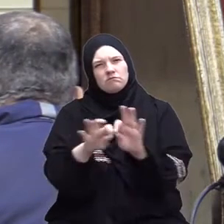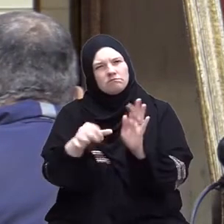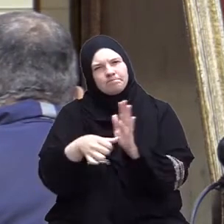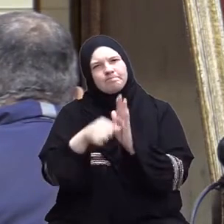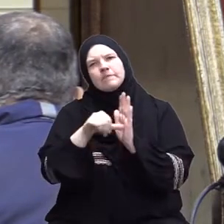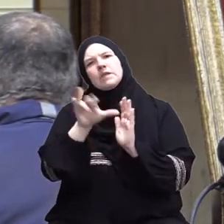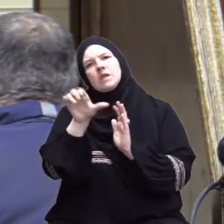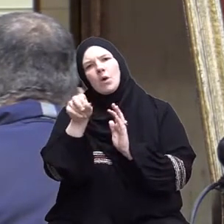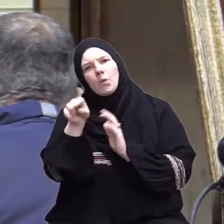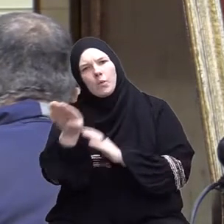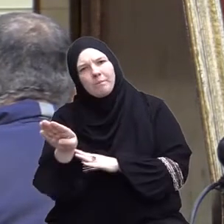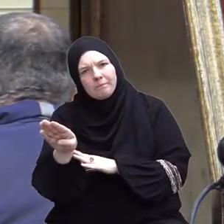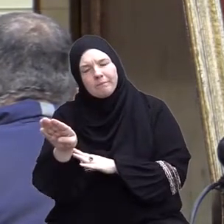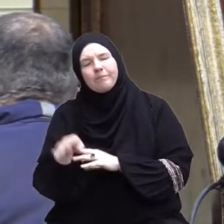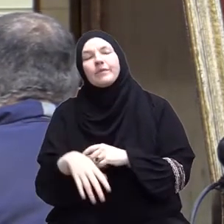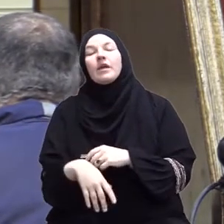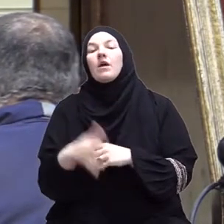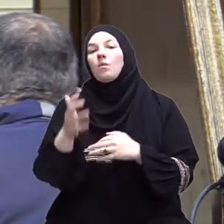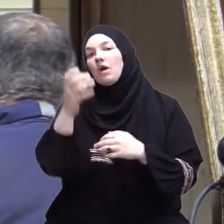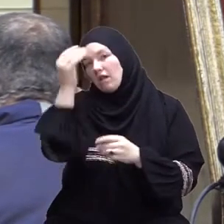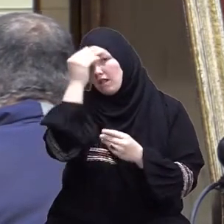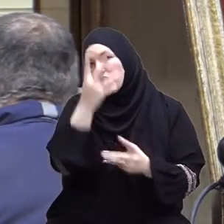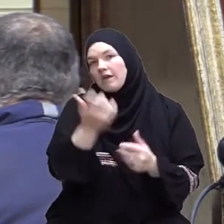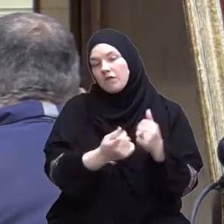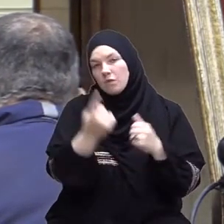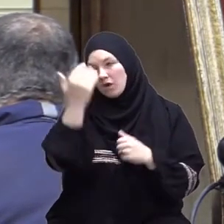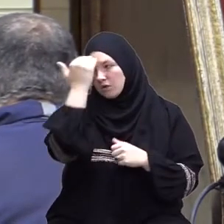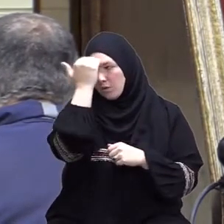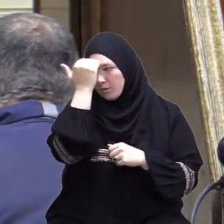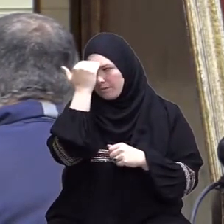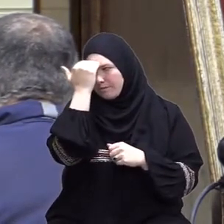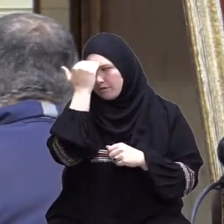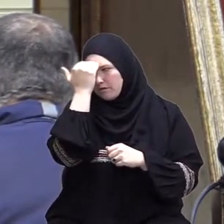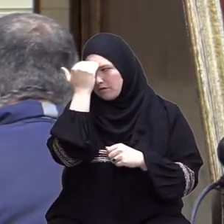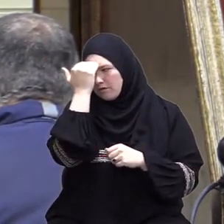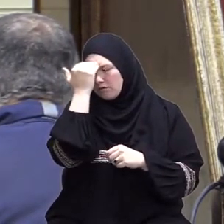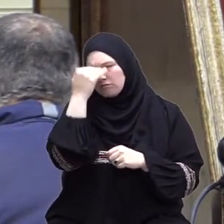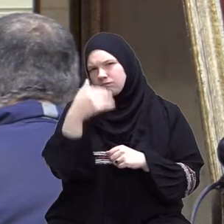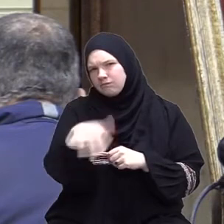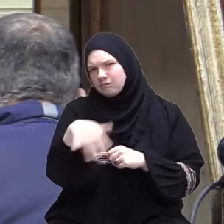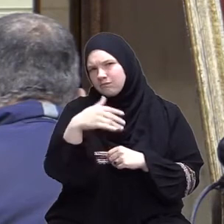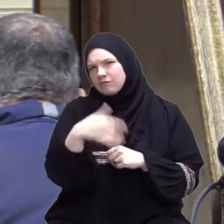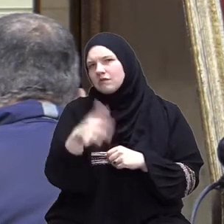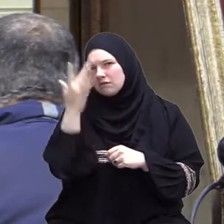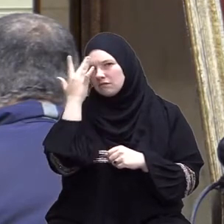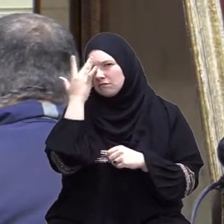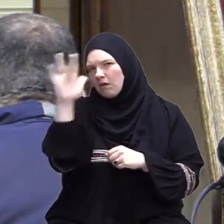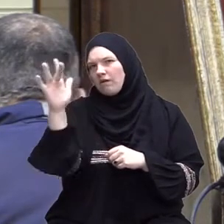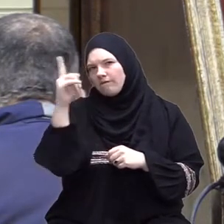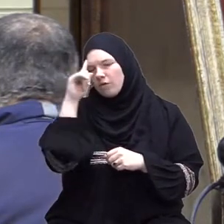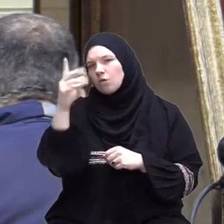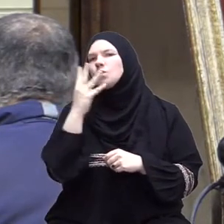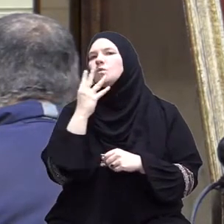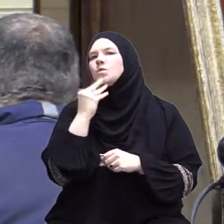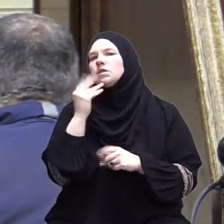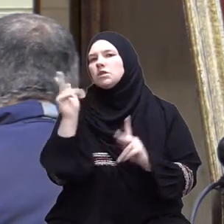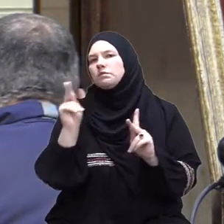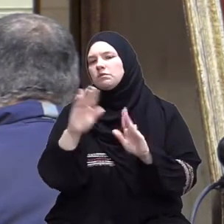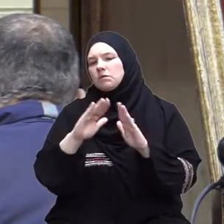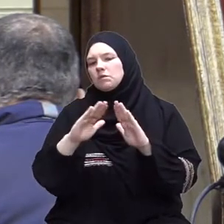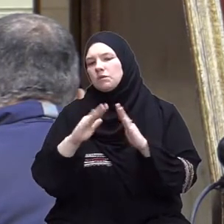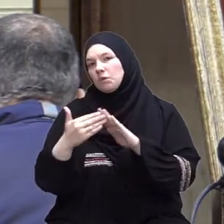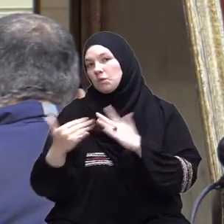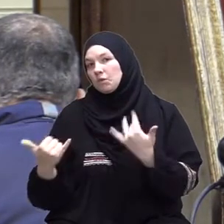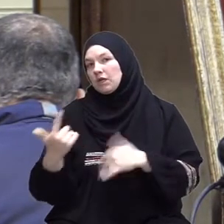to let everybody know that it has been very smart for the Jews of today